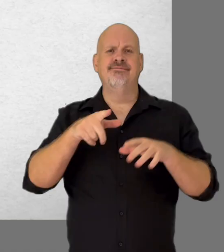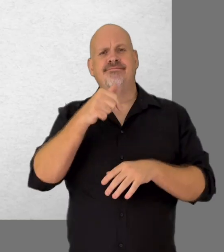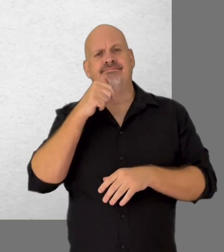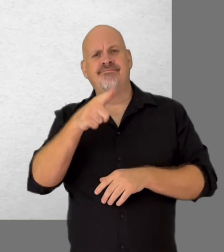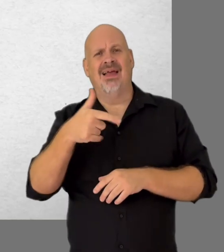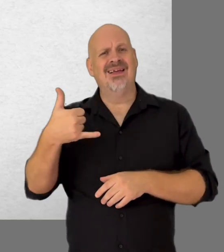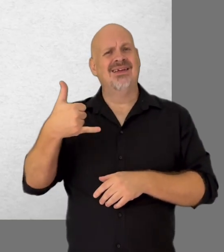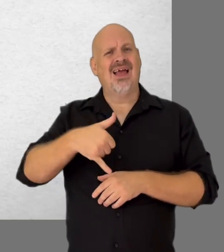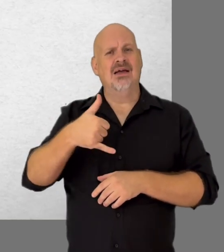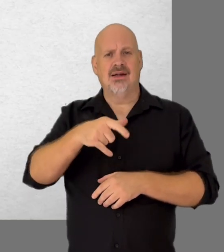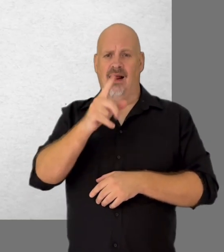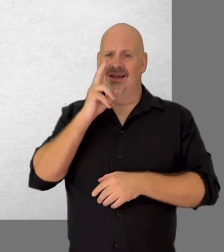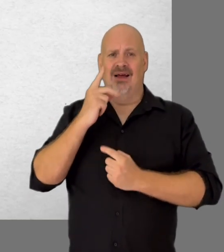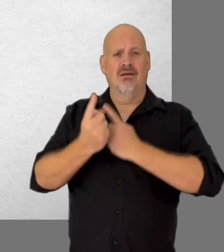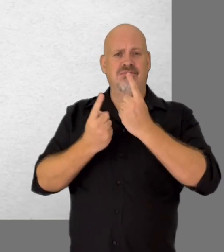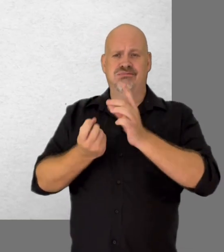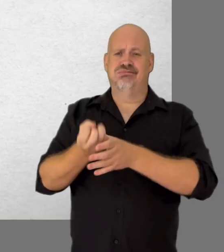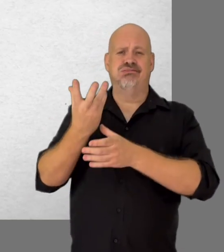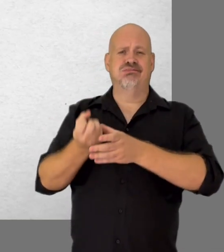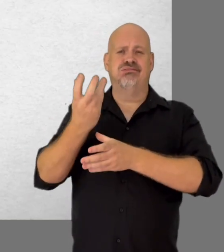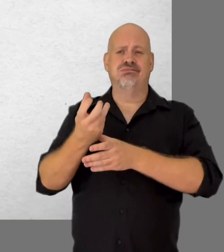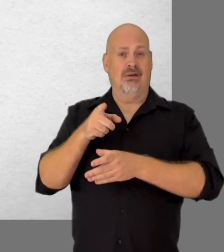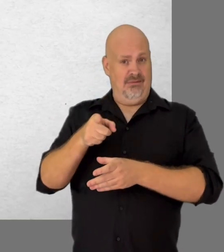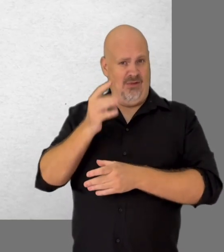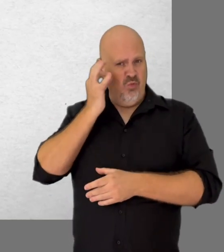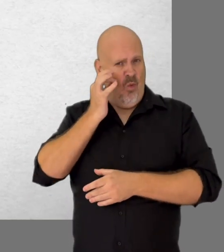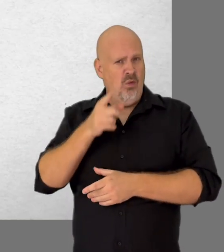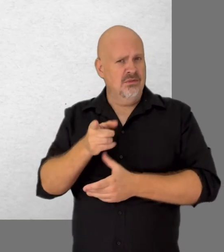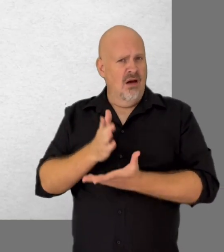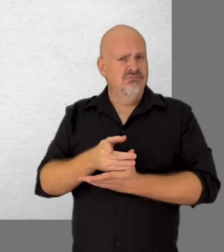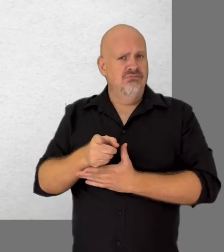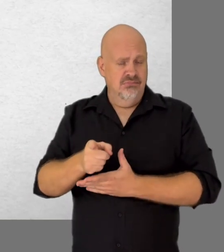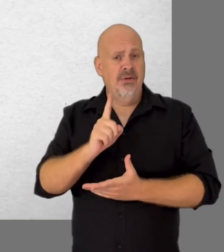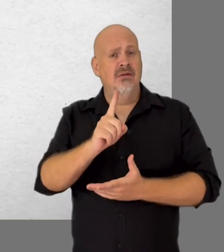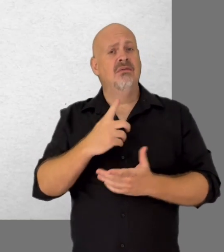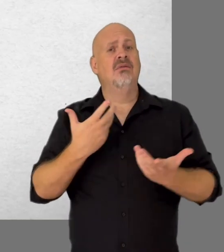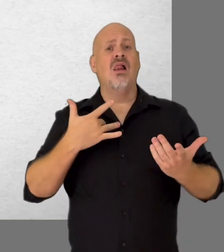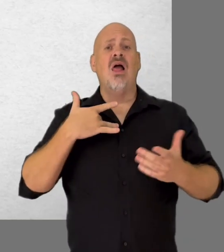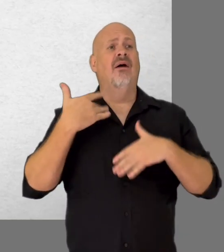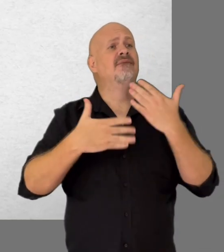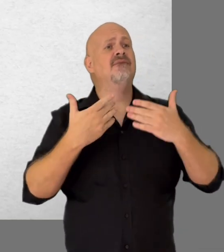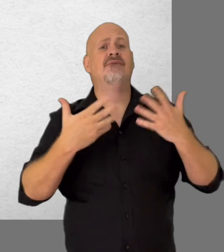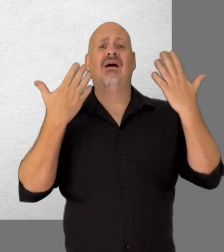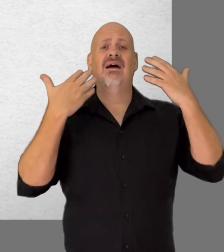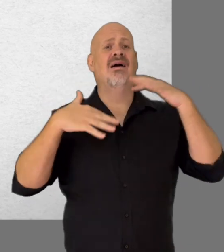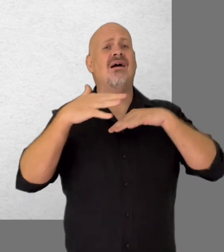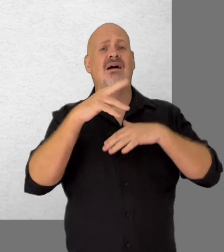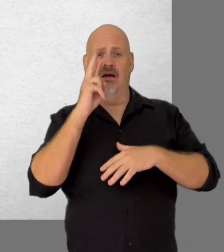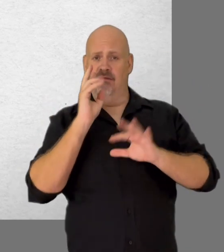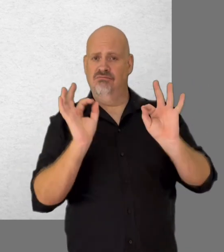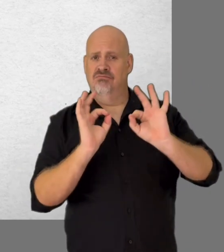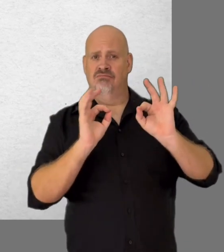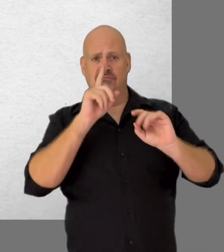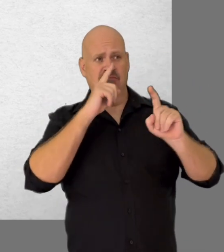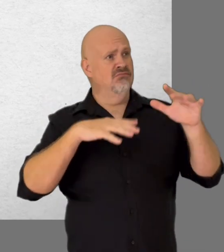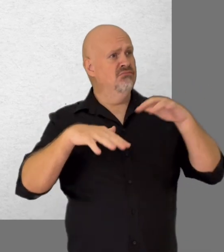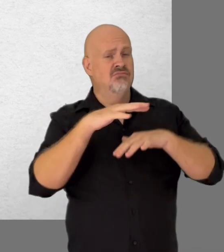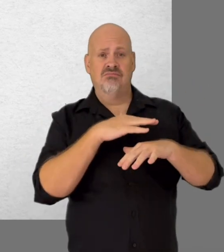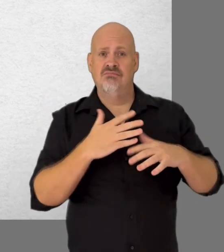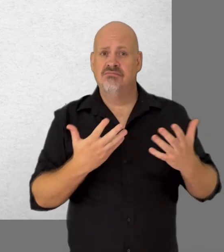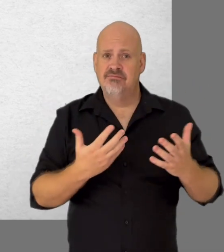vapour. Whilst we're all used to the sight of steam from a boiling kettle, most water vapour is not so easy to